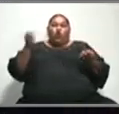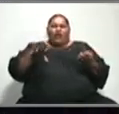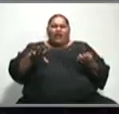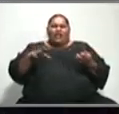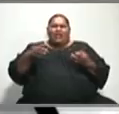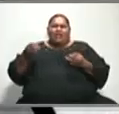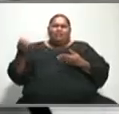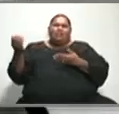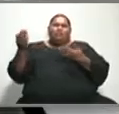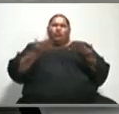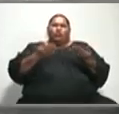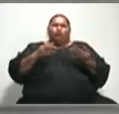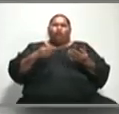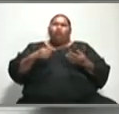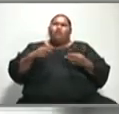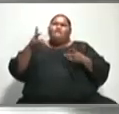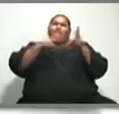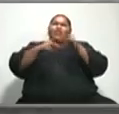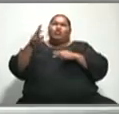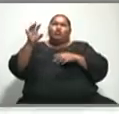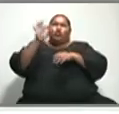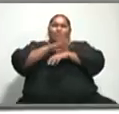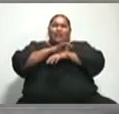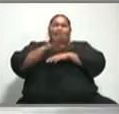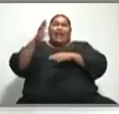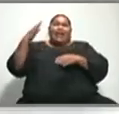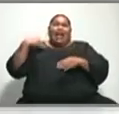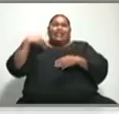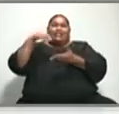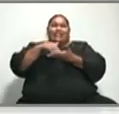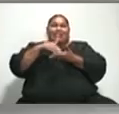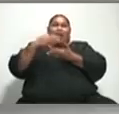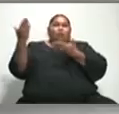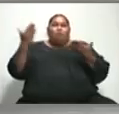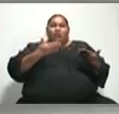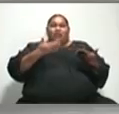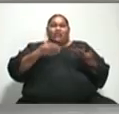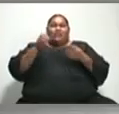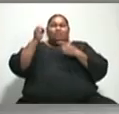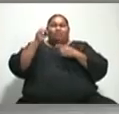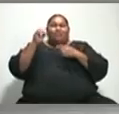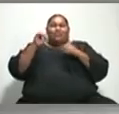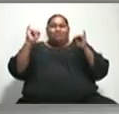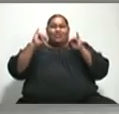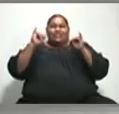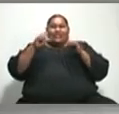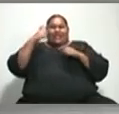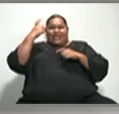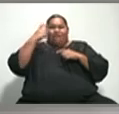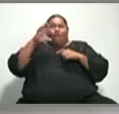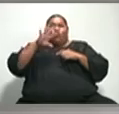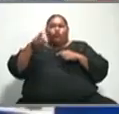been deployed to remote hospitals and health centers, bringing critical care to those who need it